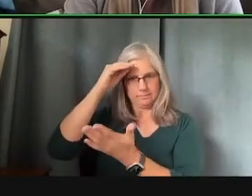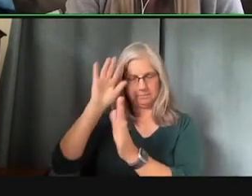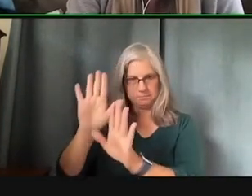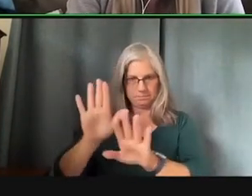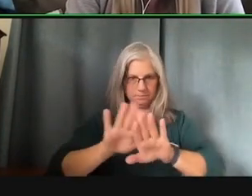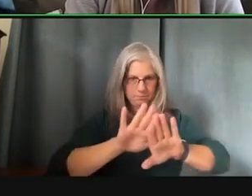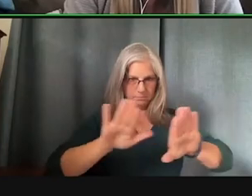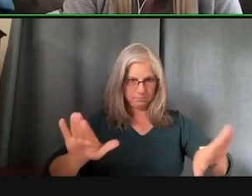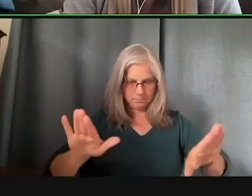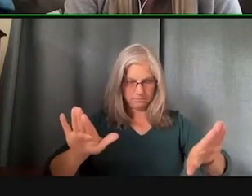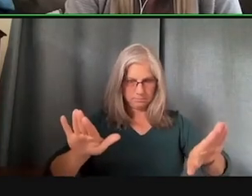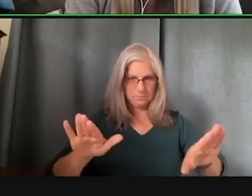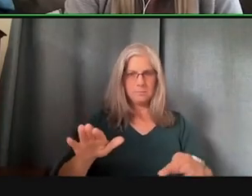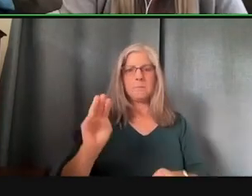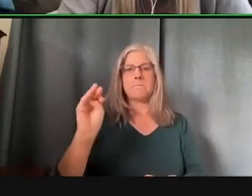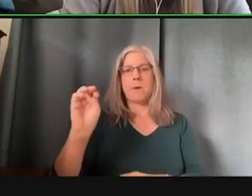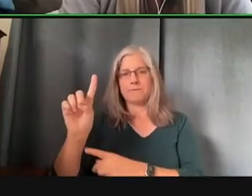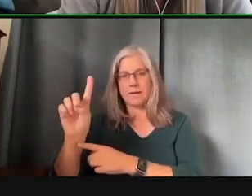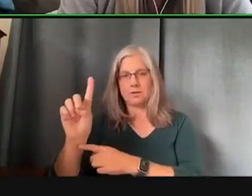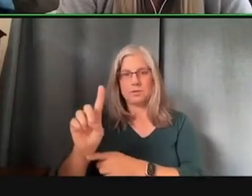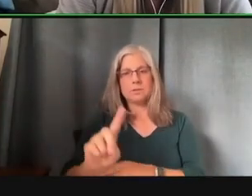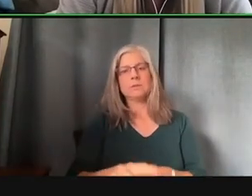make that differentiation right off the bat.